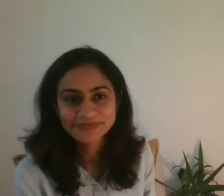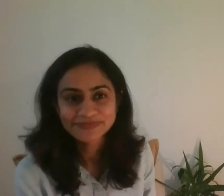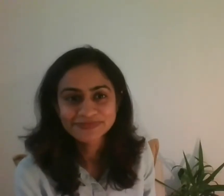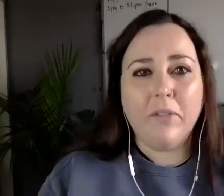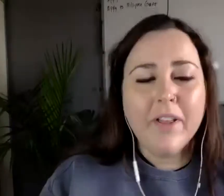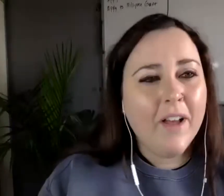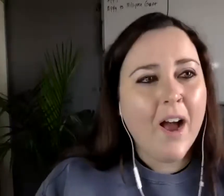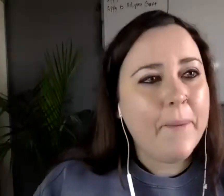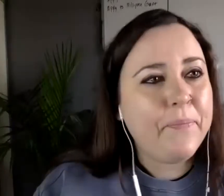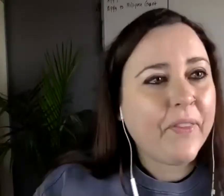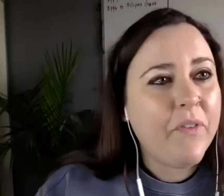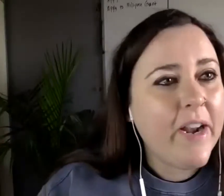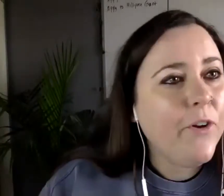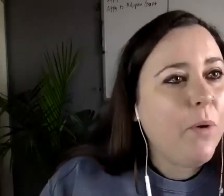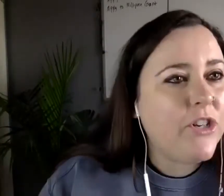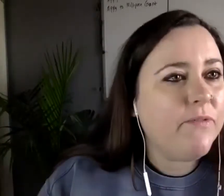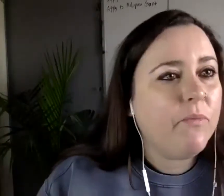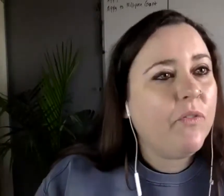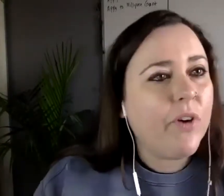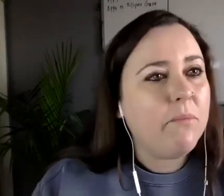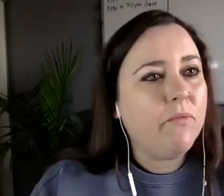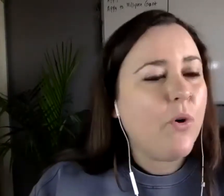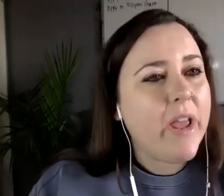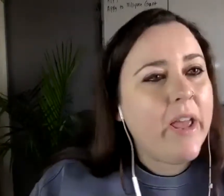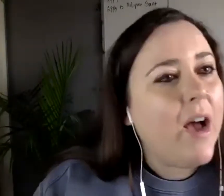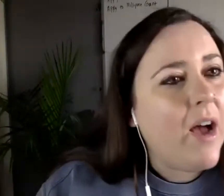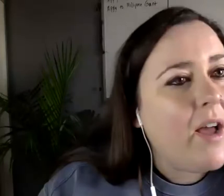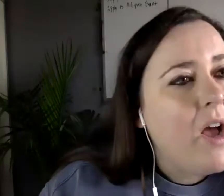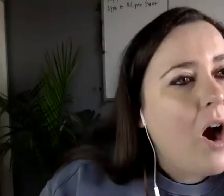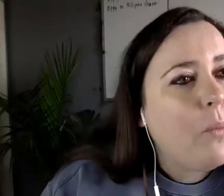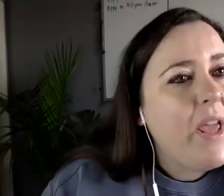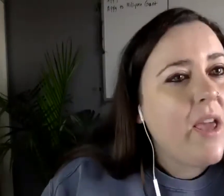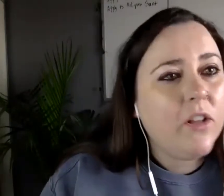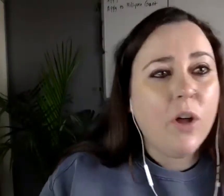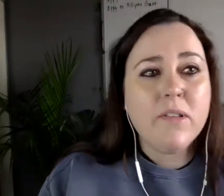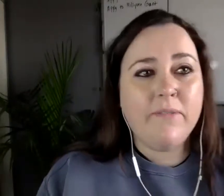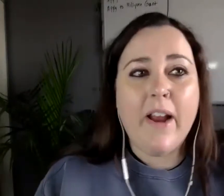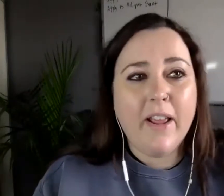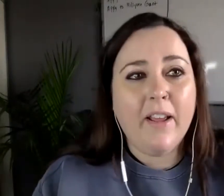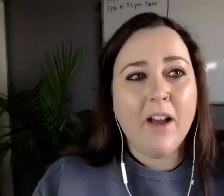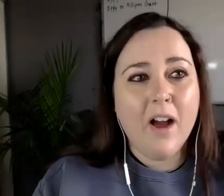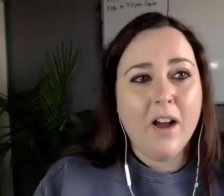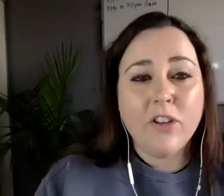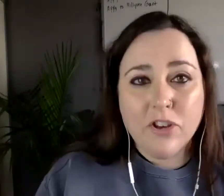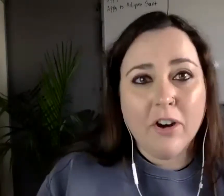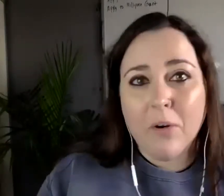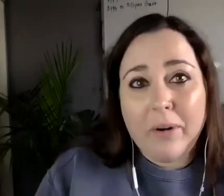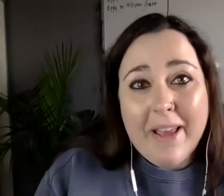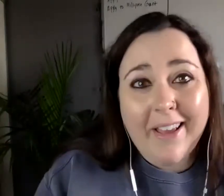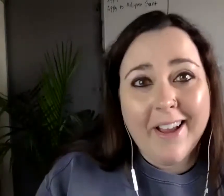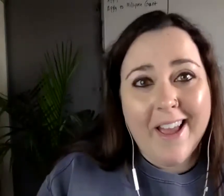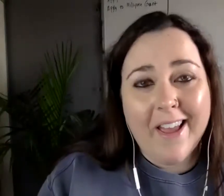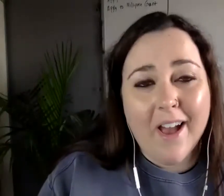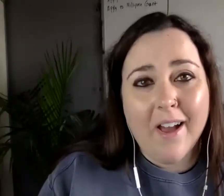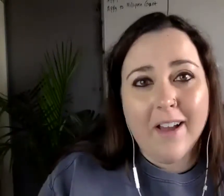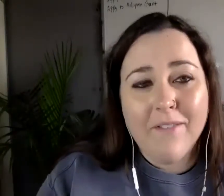bacteria. Oh, cool. We've got another question from Roy. Are we close to finding a cure or